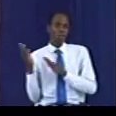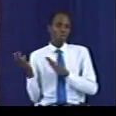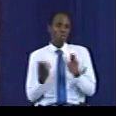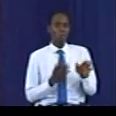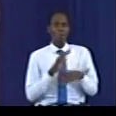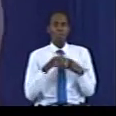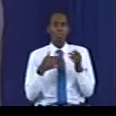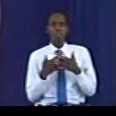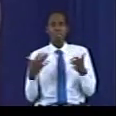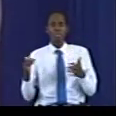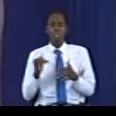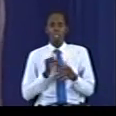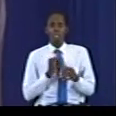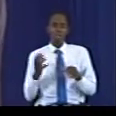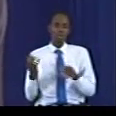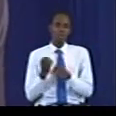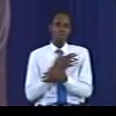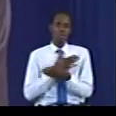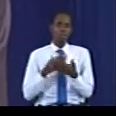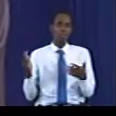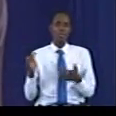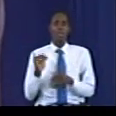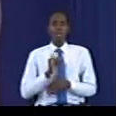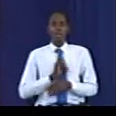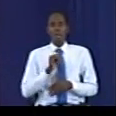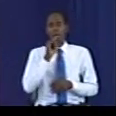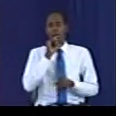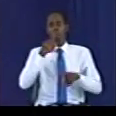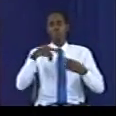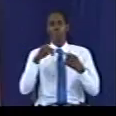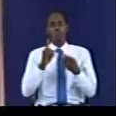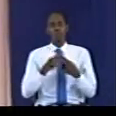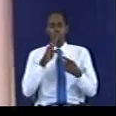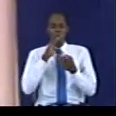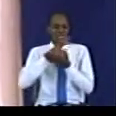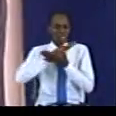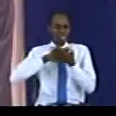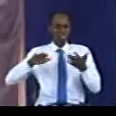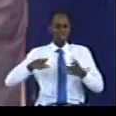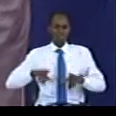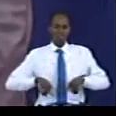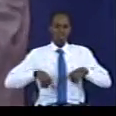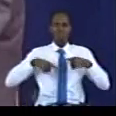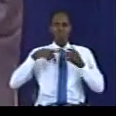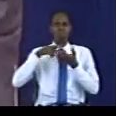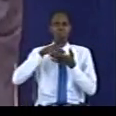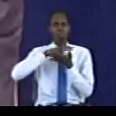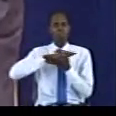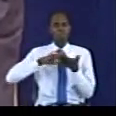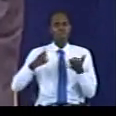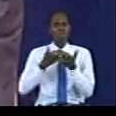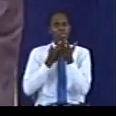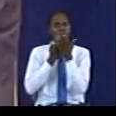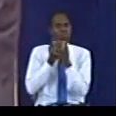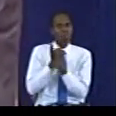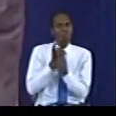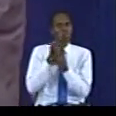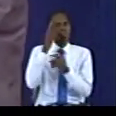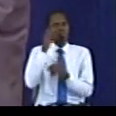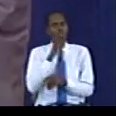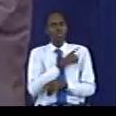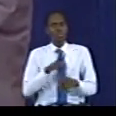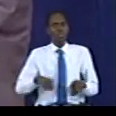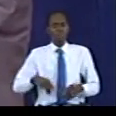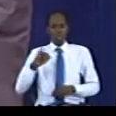throw away. I'm going to live clean and live right and live pure and live bright for the Lord. I will be